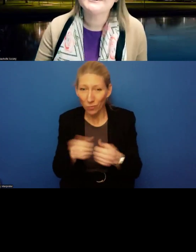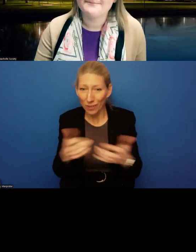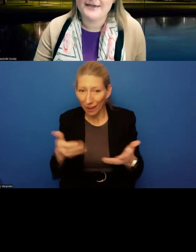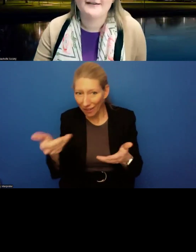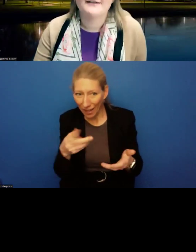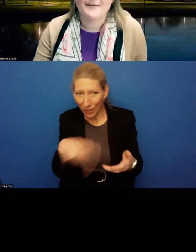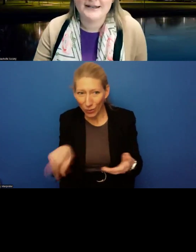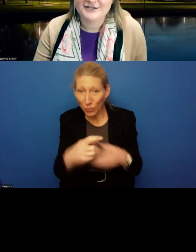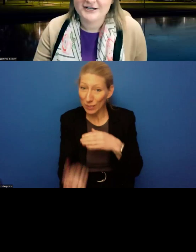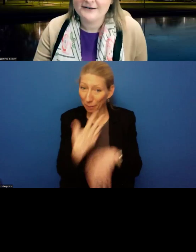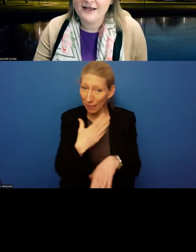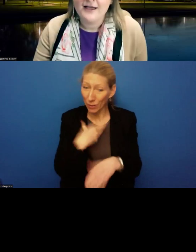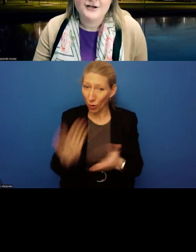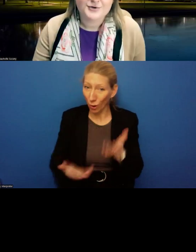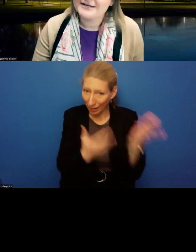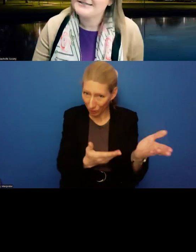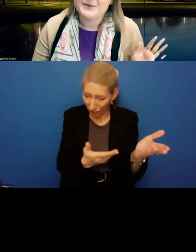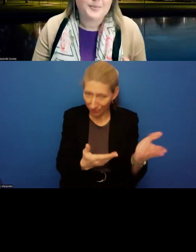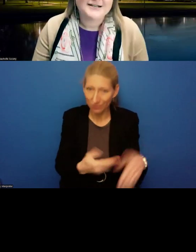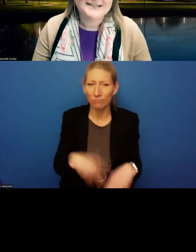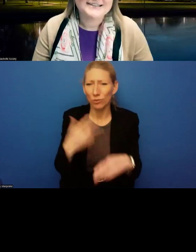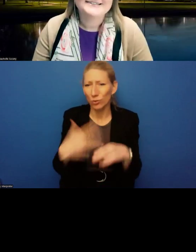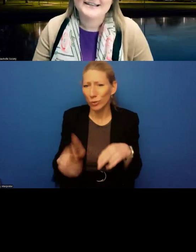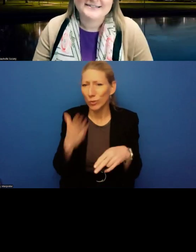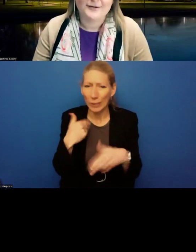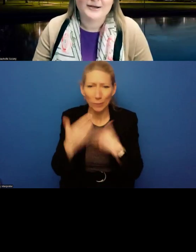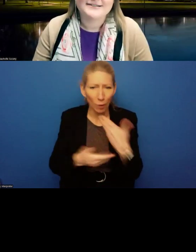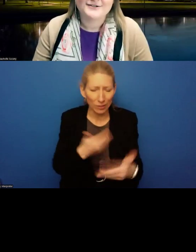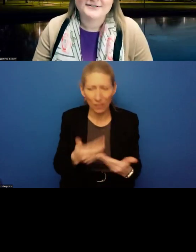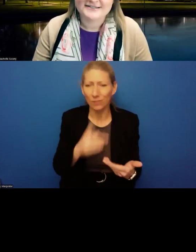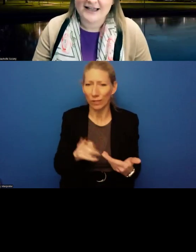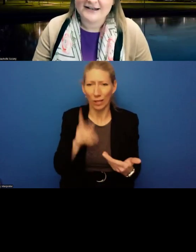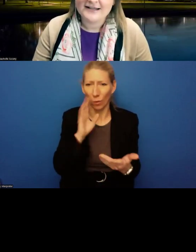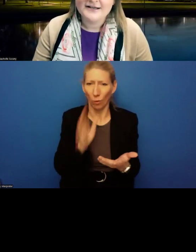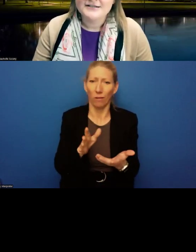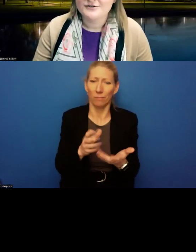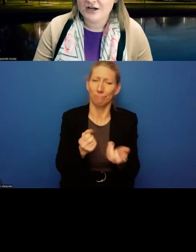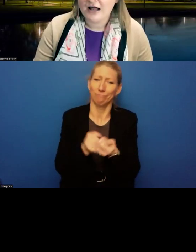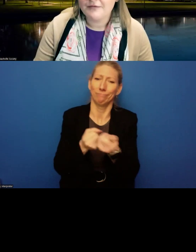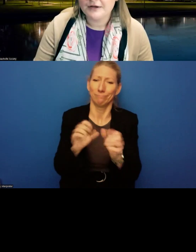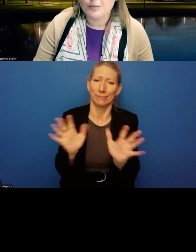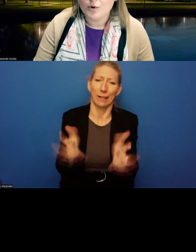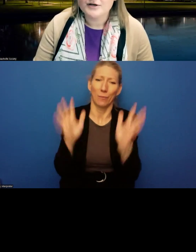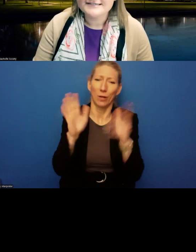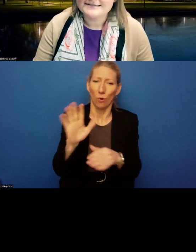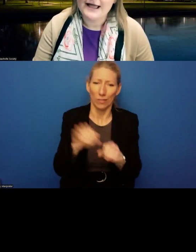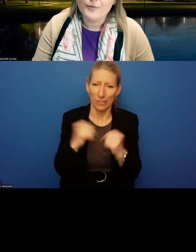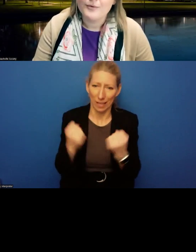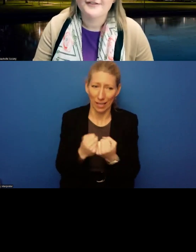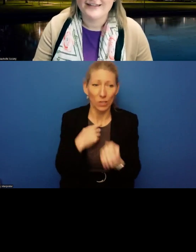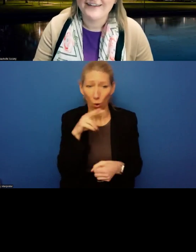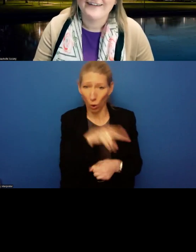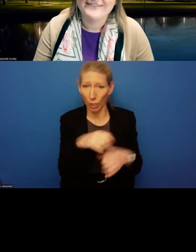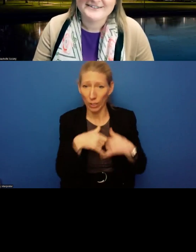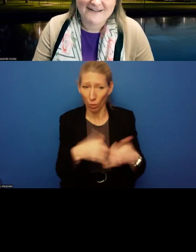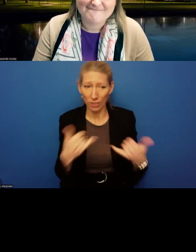to submit a nomination, a short and sweet process that celebrates your society. So check out the awards now with